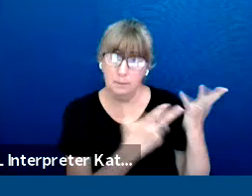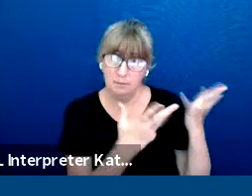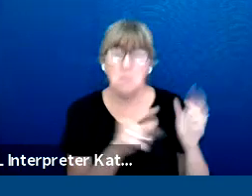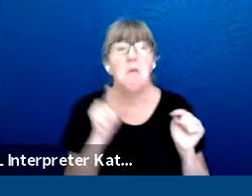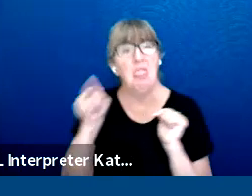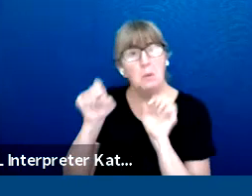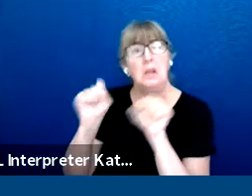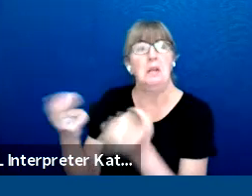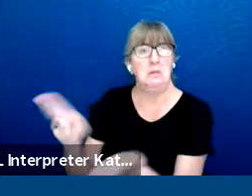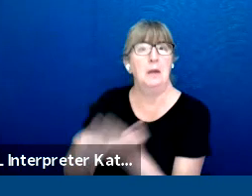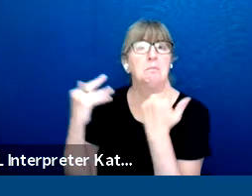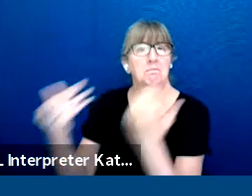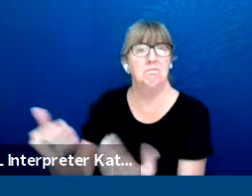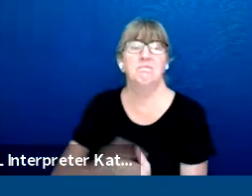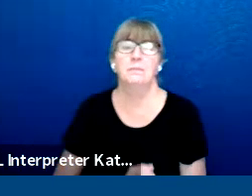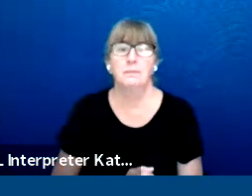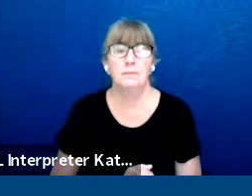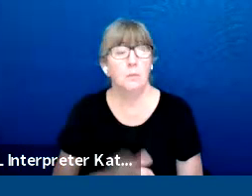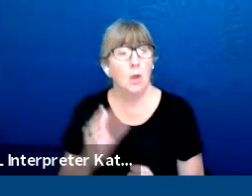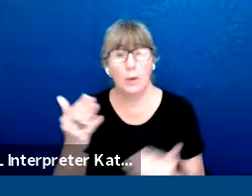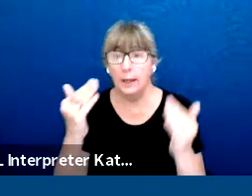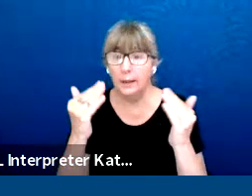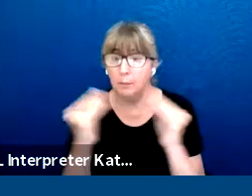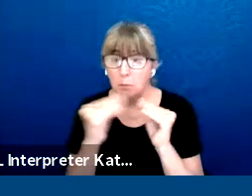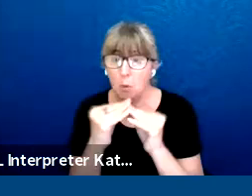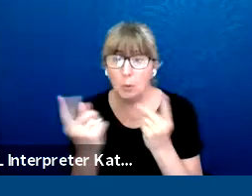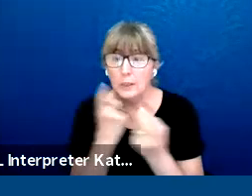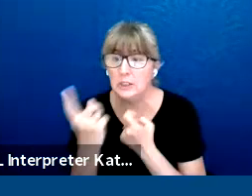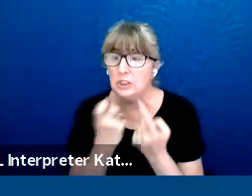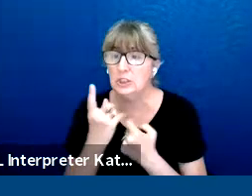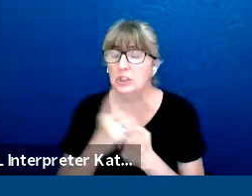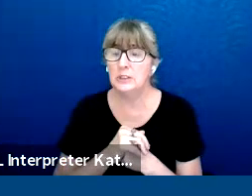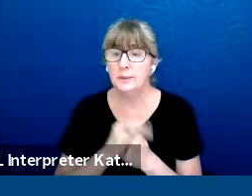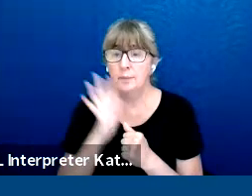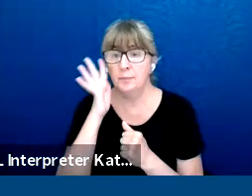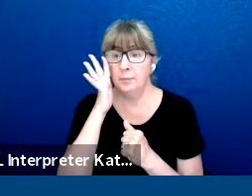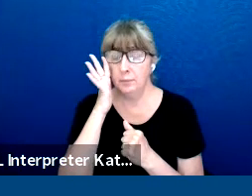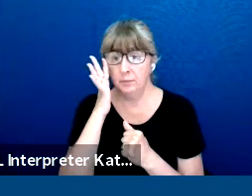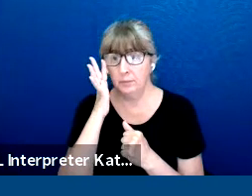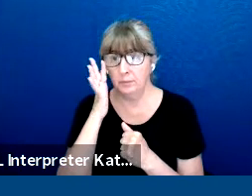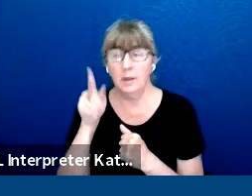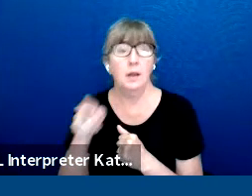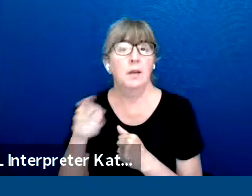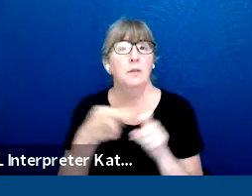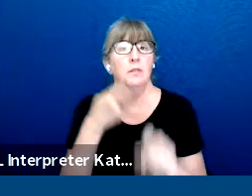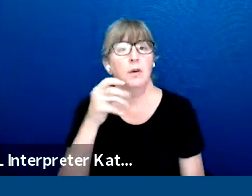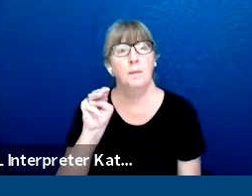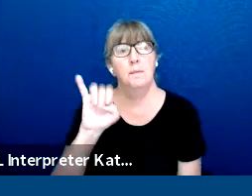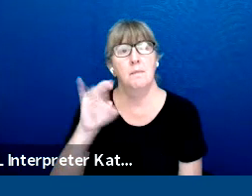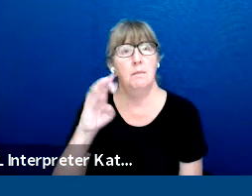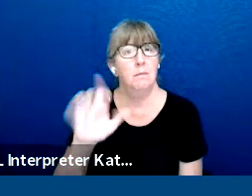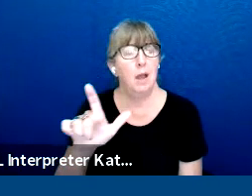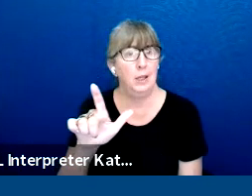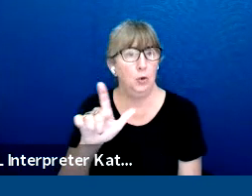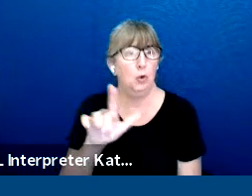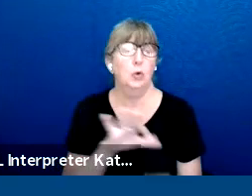All right, next question. We have a couple of them coming in. This one's from Michael, and it has to do